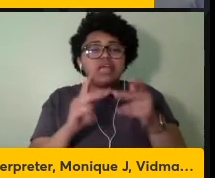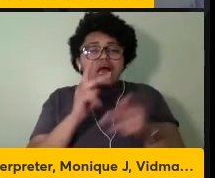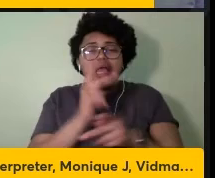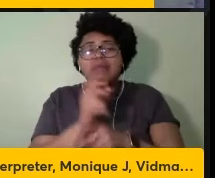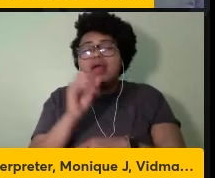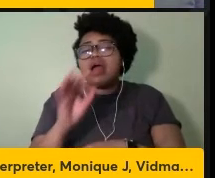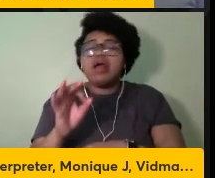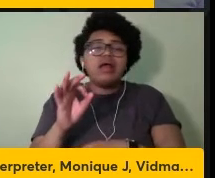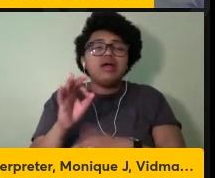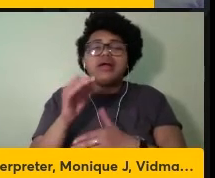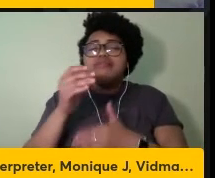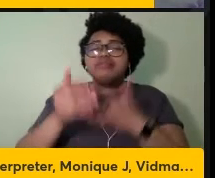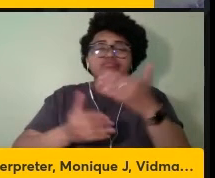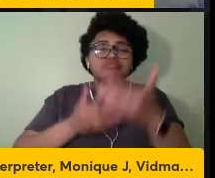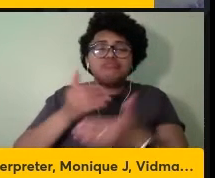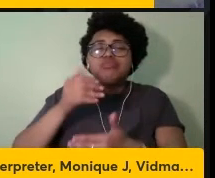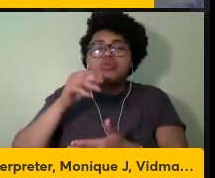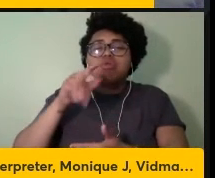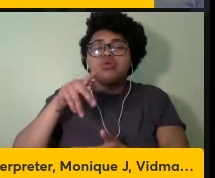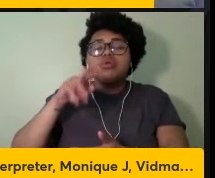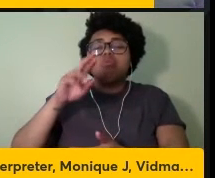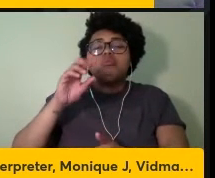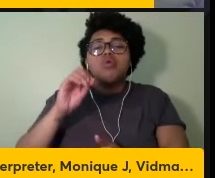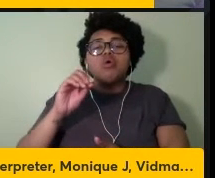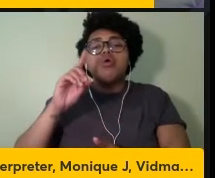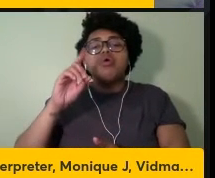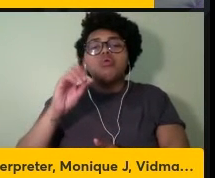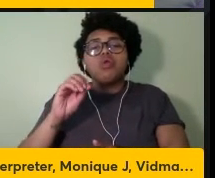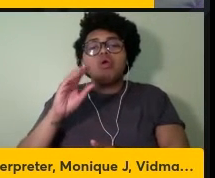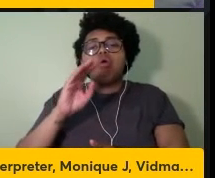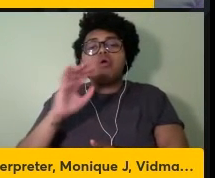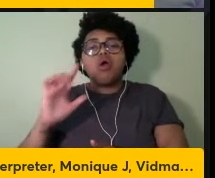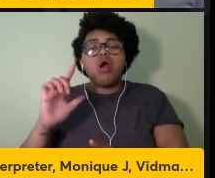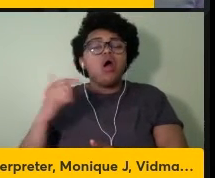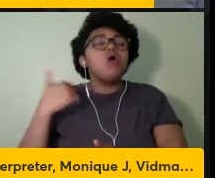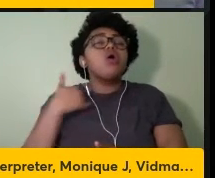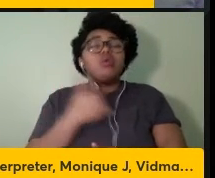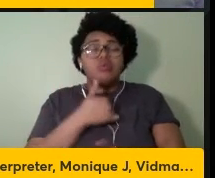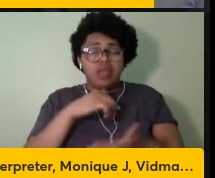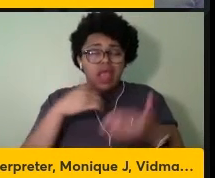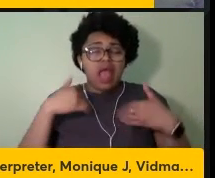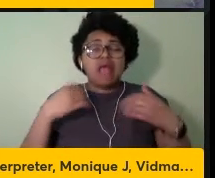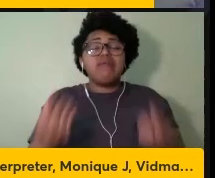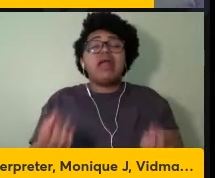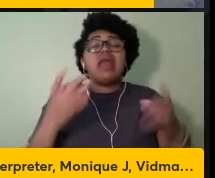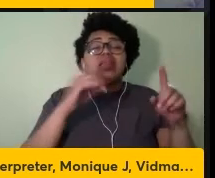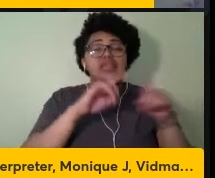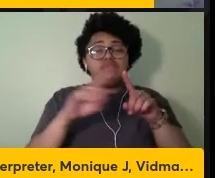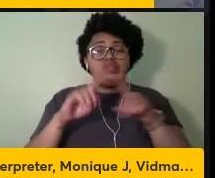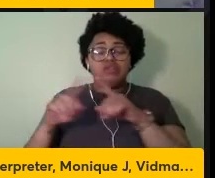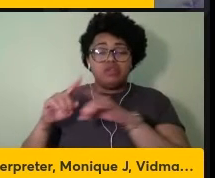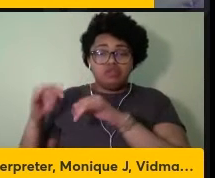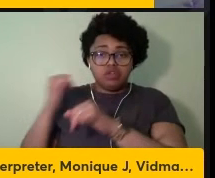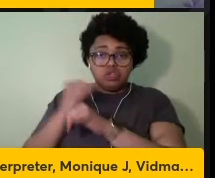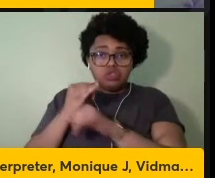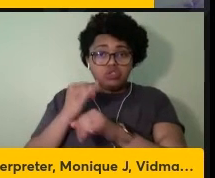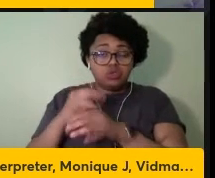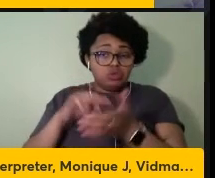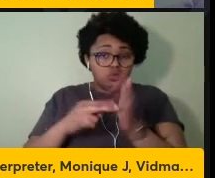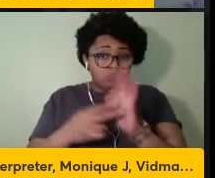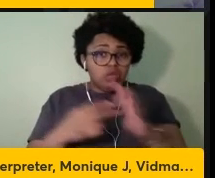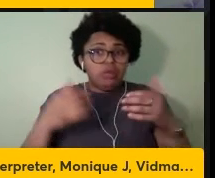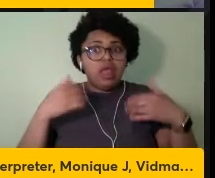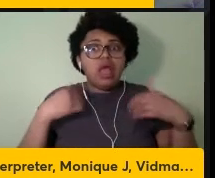And so we have a number of different institutes. And so that means that we have a plethora of research